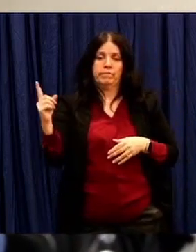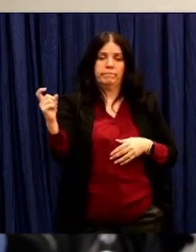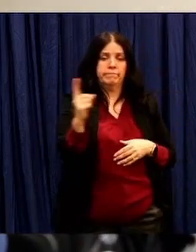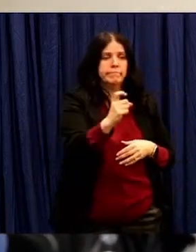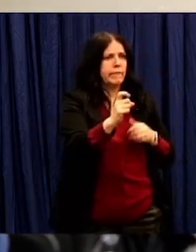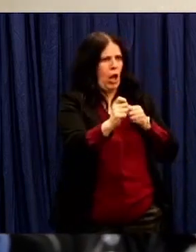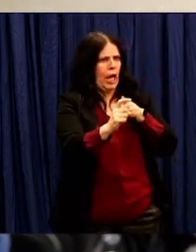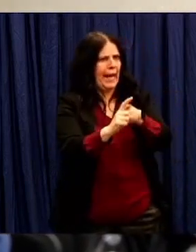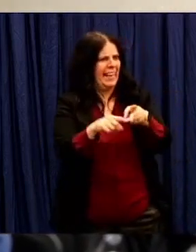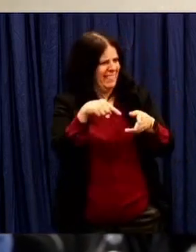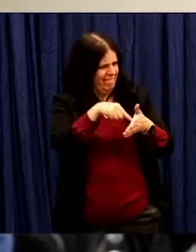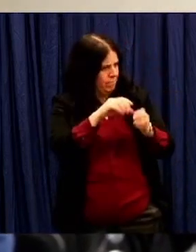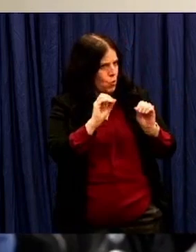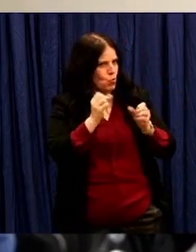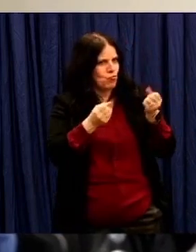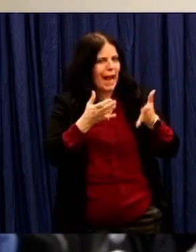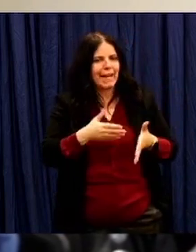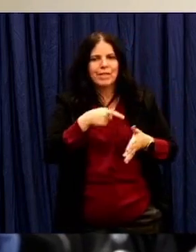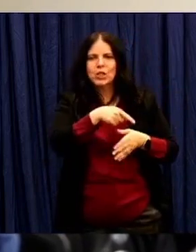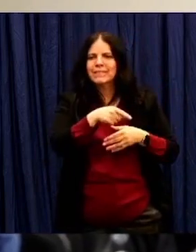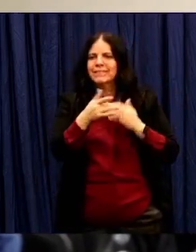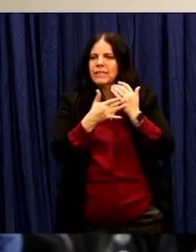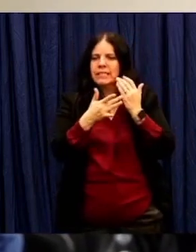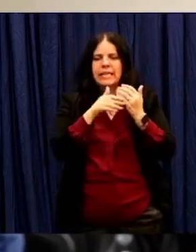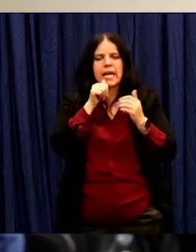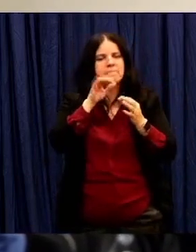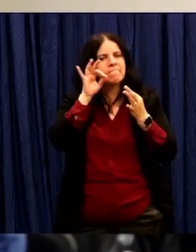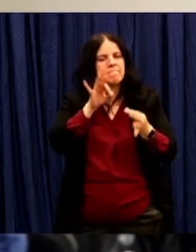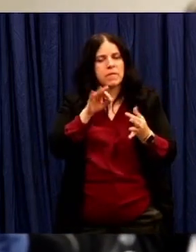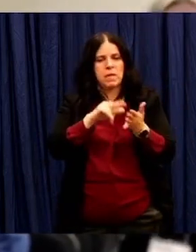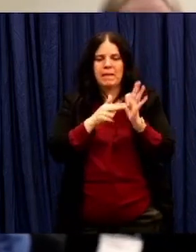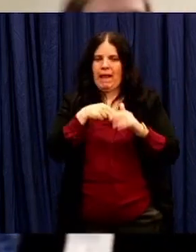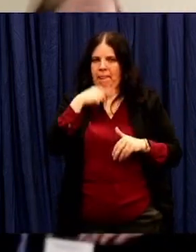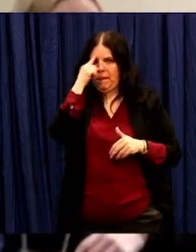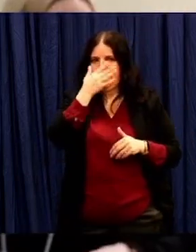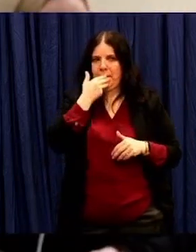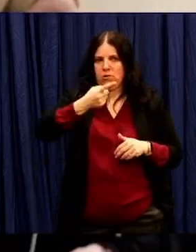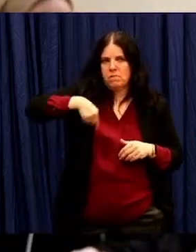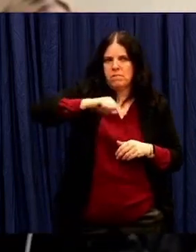cars ourselves and we let them, have their own car out there.